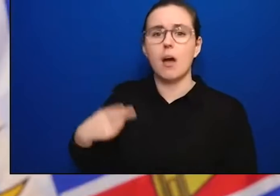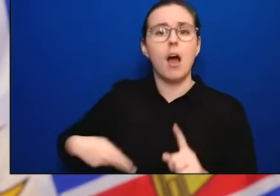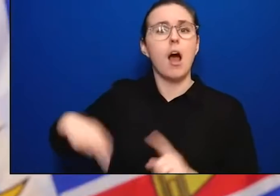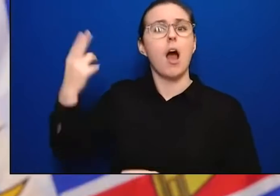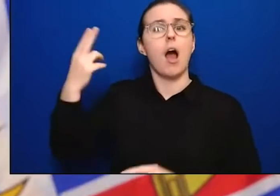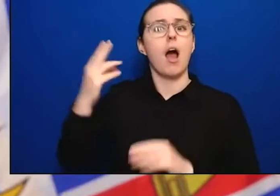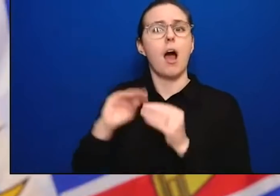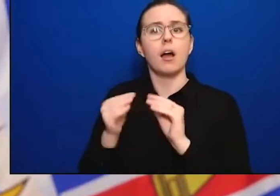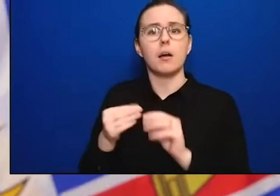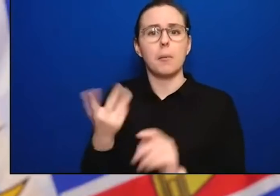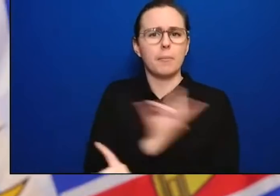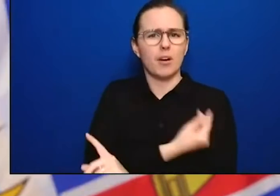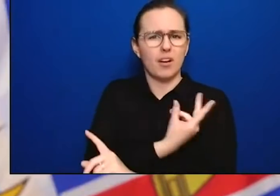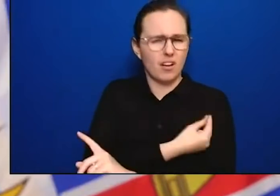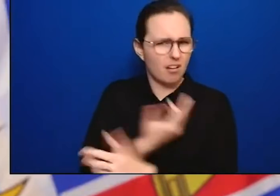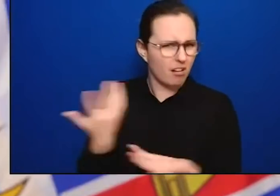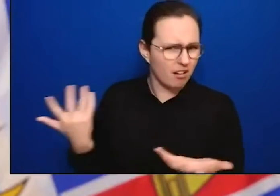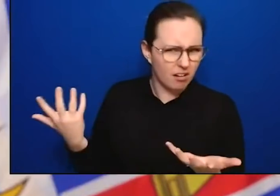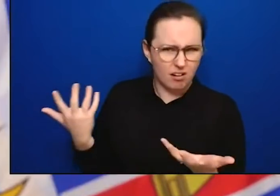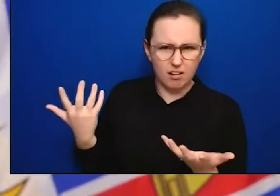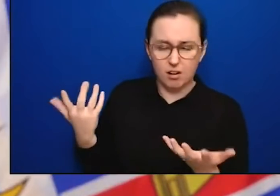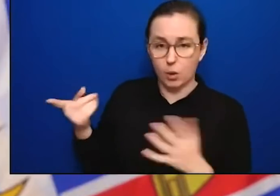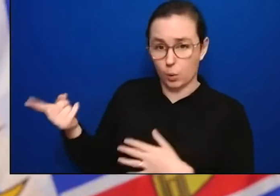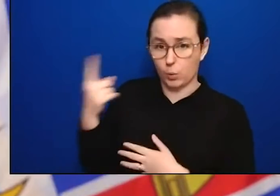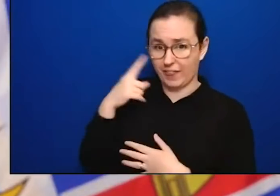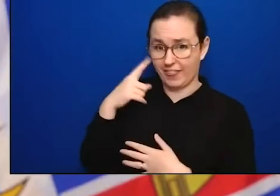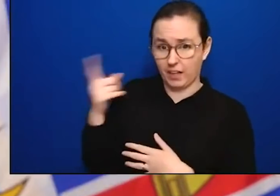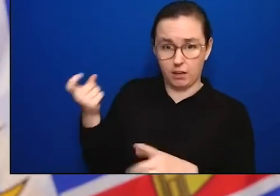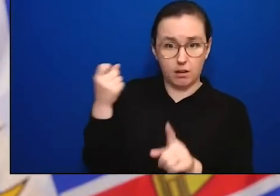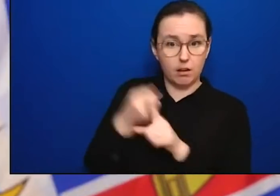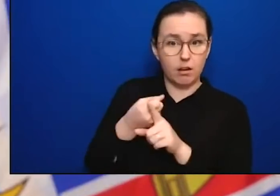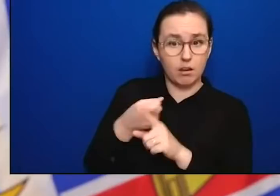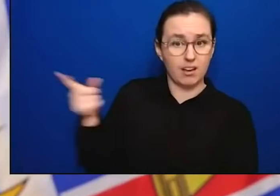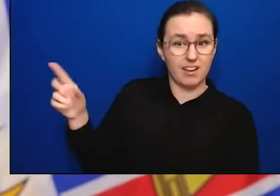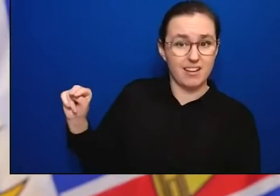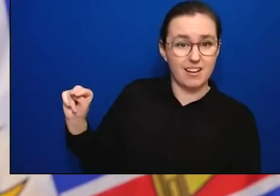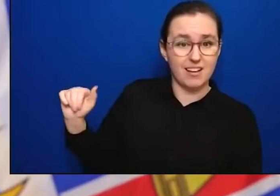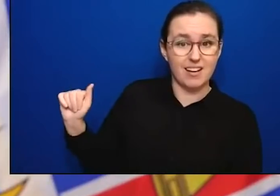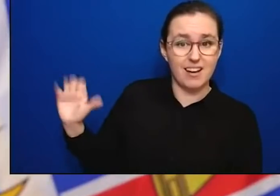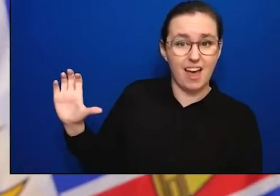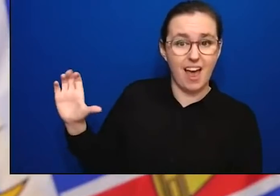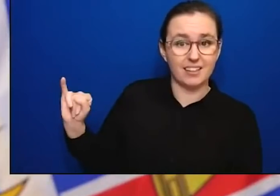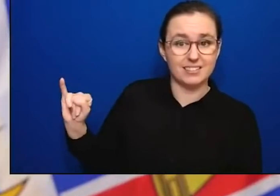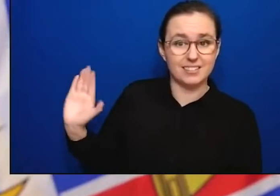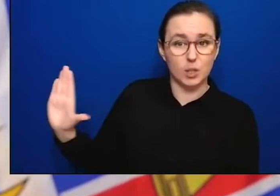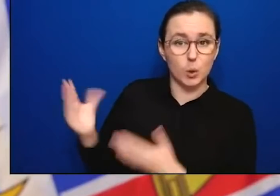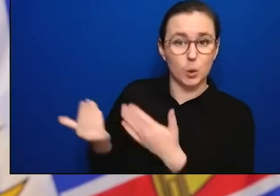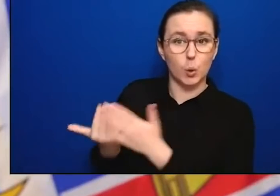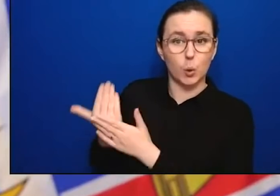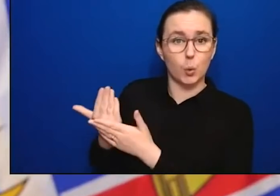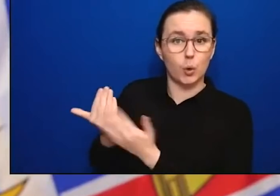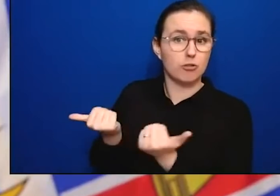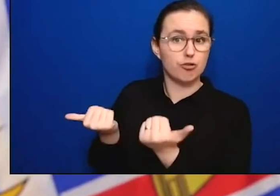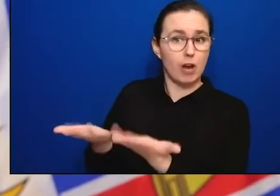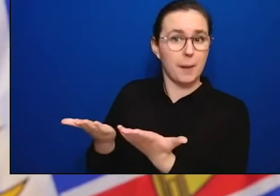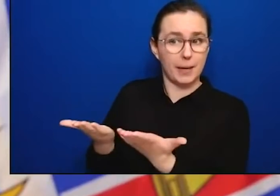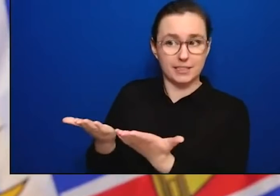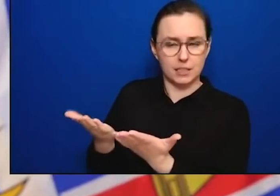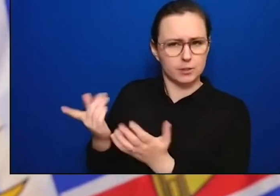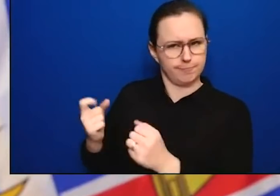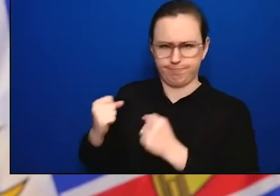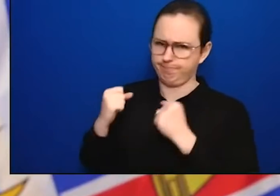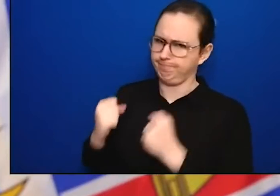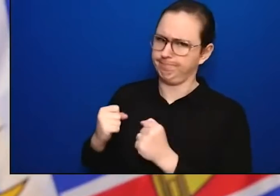seen in some places, like some provinces seem to have much higher rates. How big an impact do you think